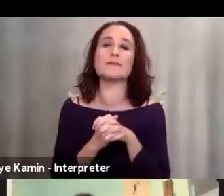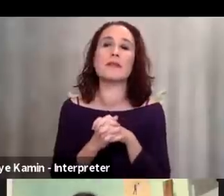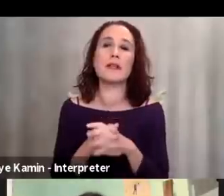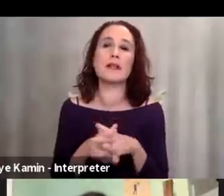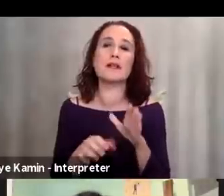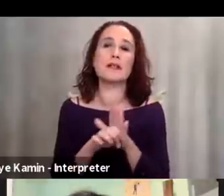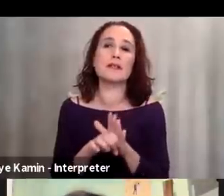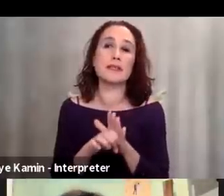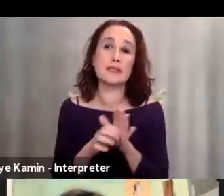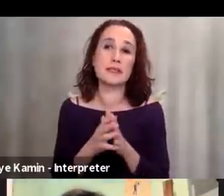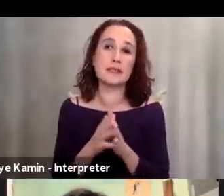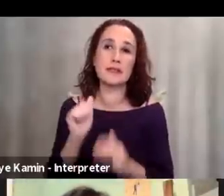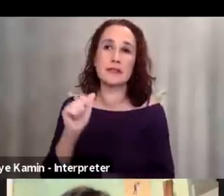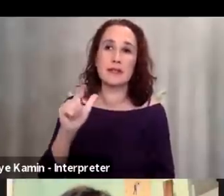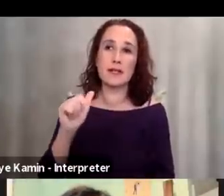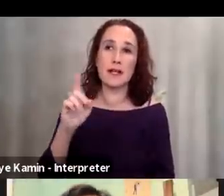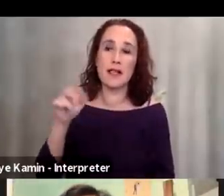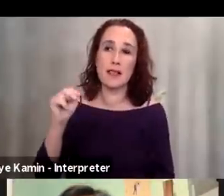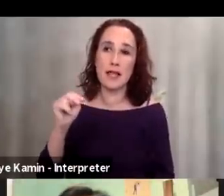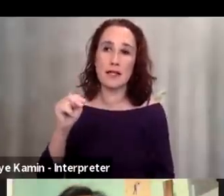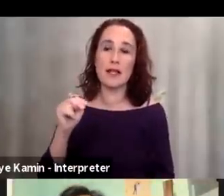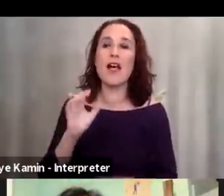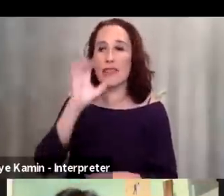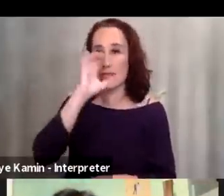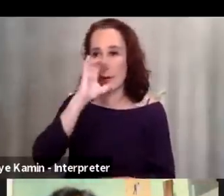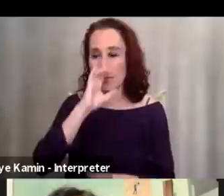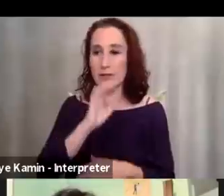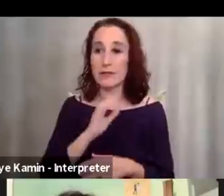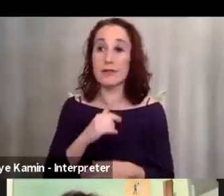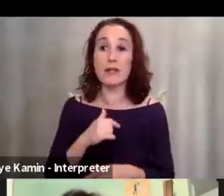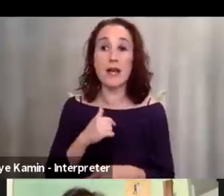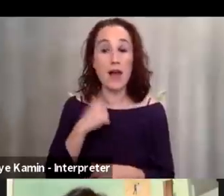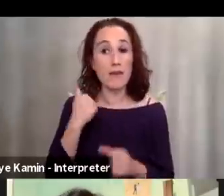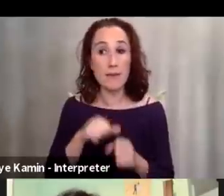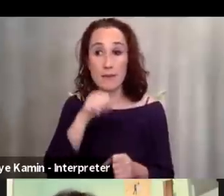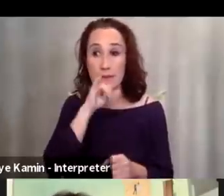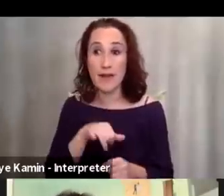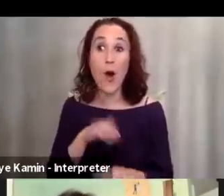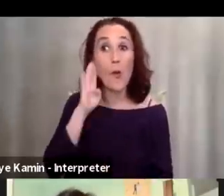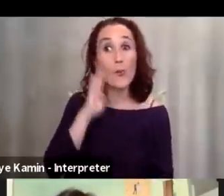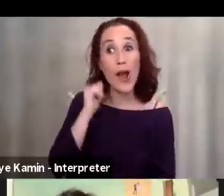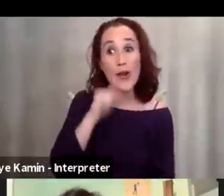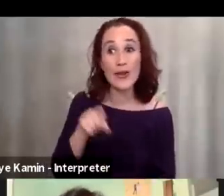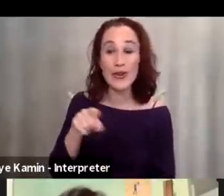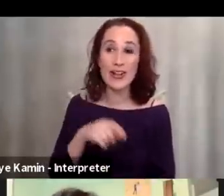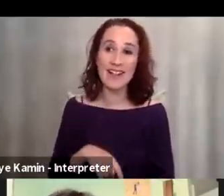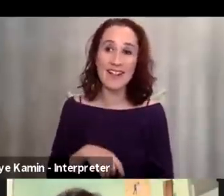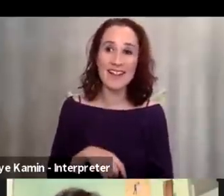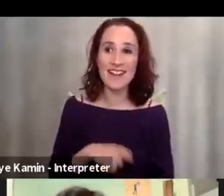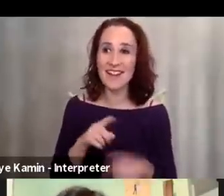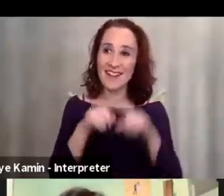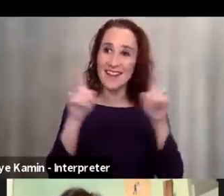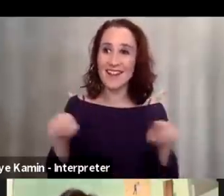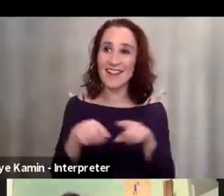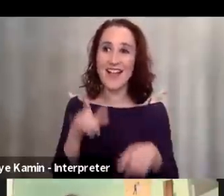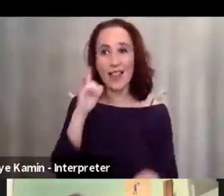example, Aladdin, the movie, the cartoon, I loved it as a kid. I was like, wow, there's a brown girl. She's like on screen. She looks